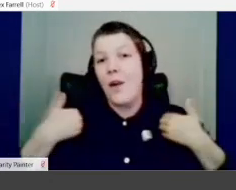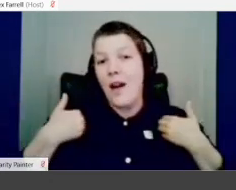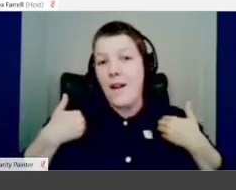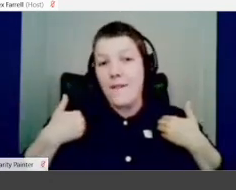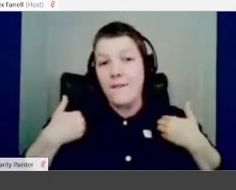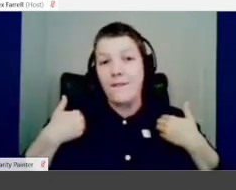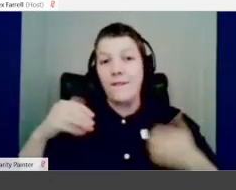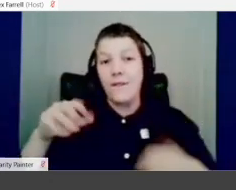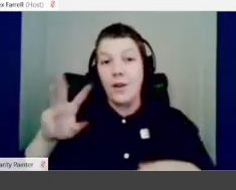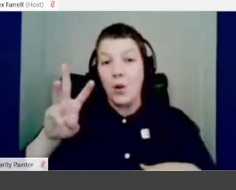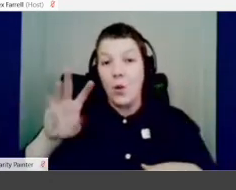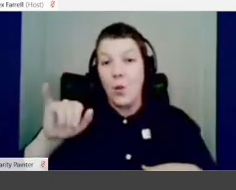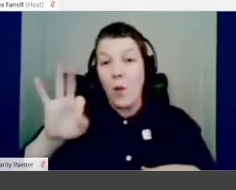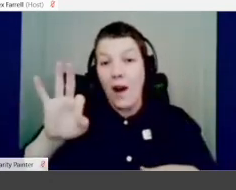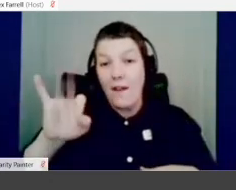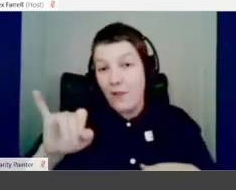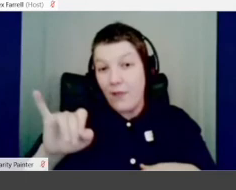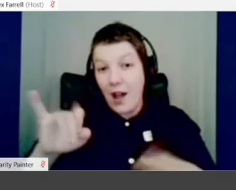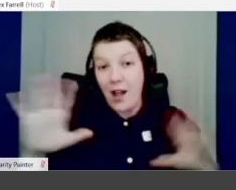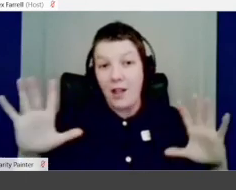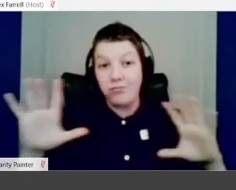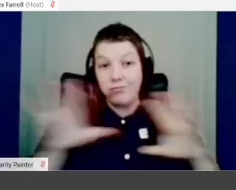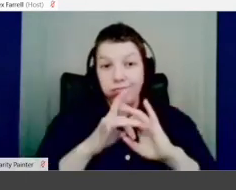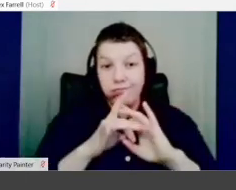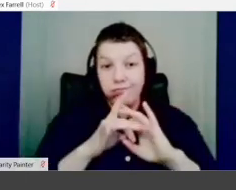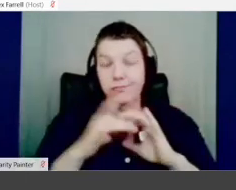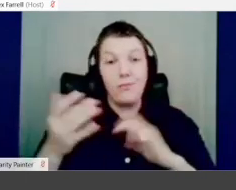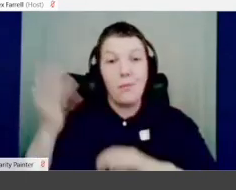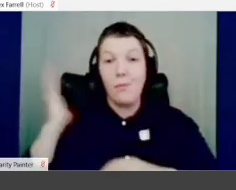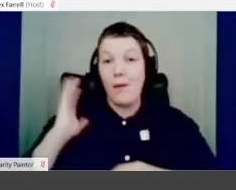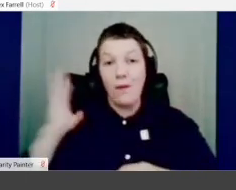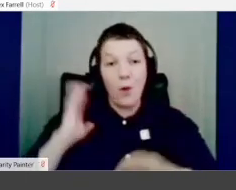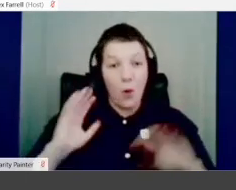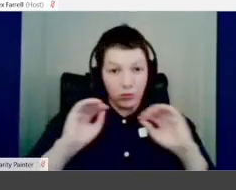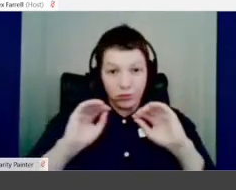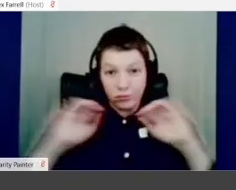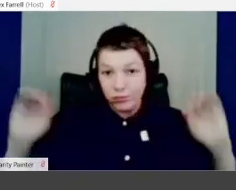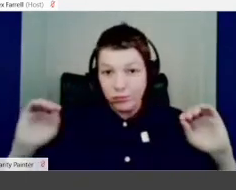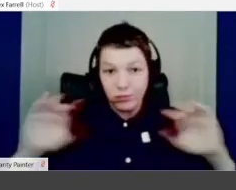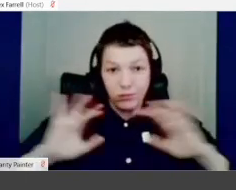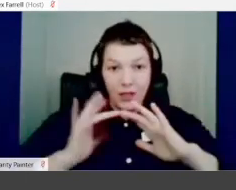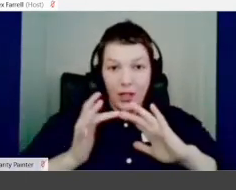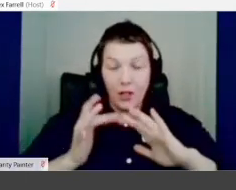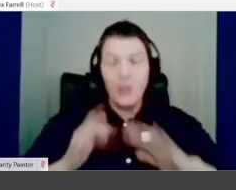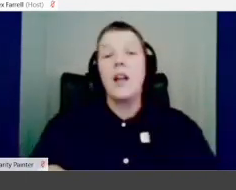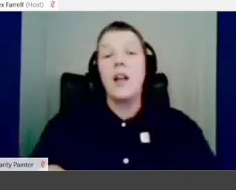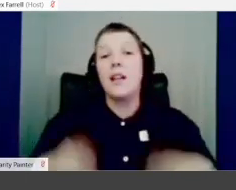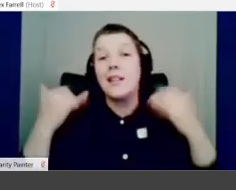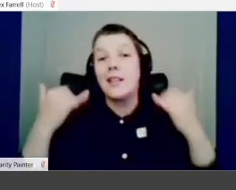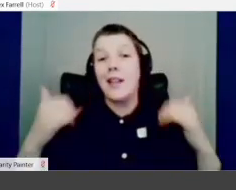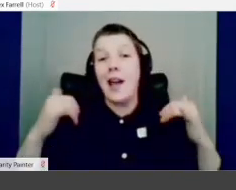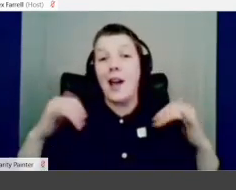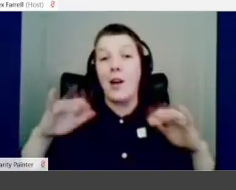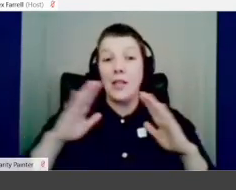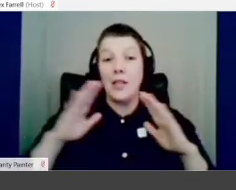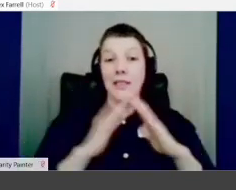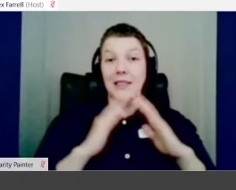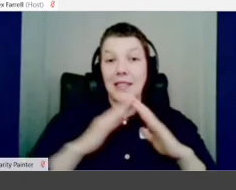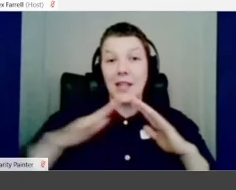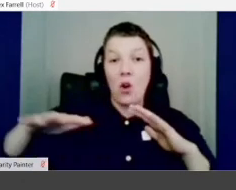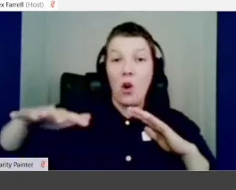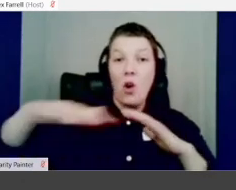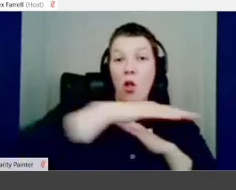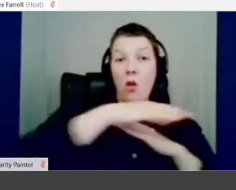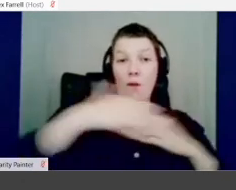Tons of devices have gone out. Wi-Fi hotspots all over the city that you can pull up and use if you don't have Wi-Fi at home. Lots of